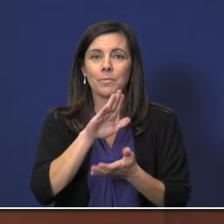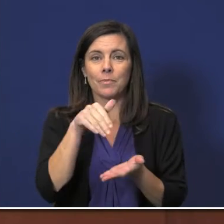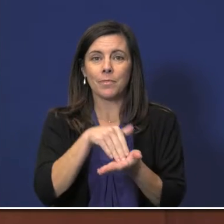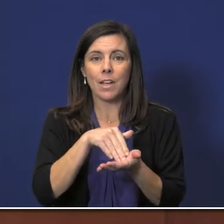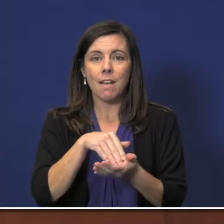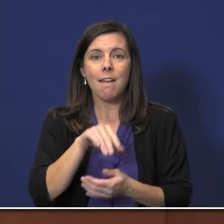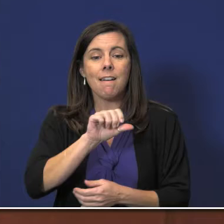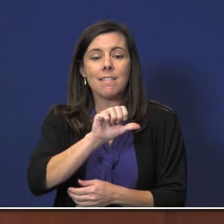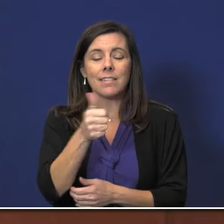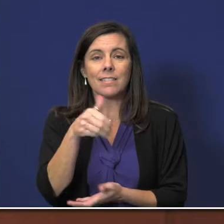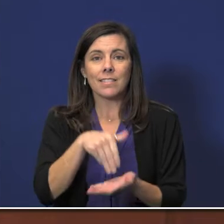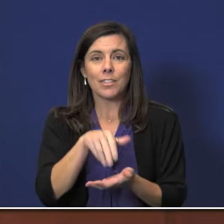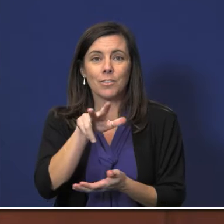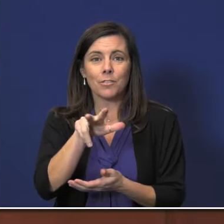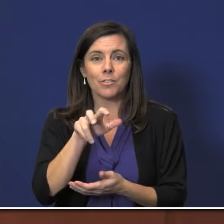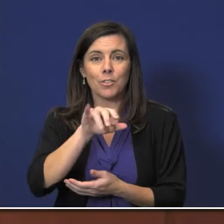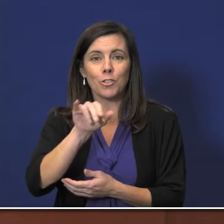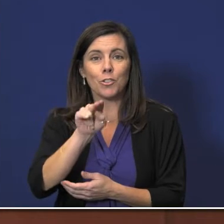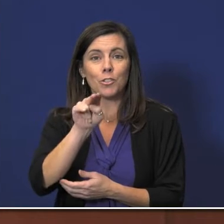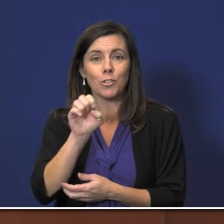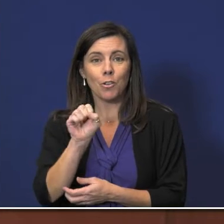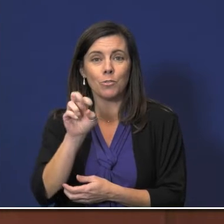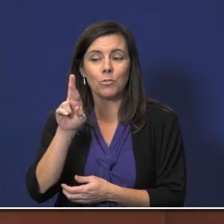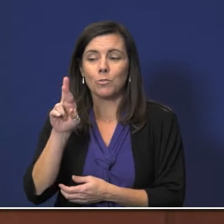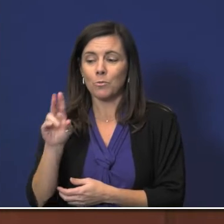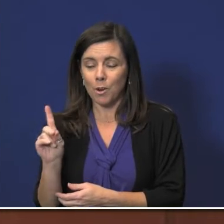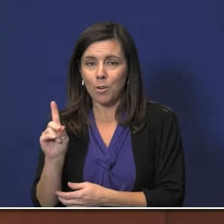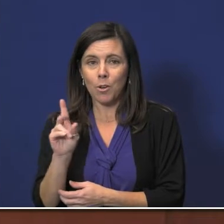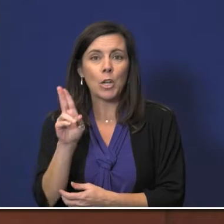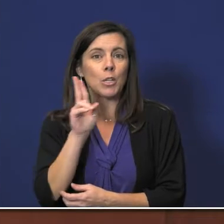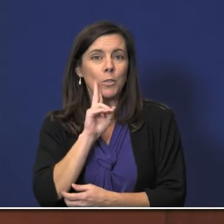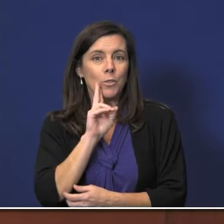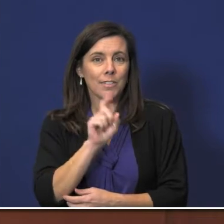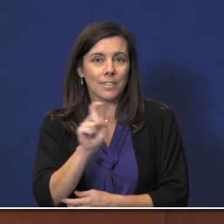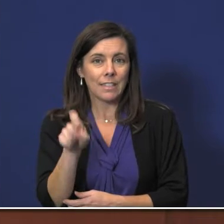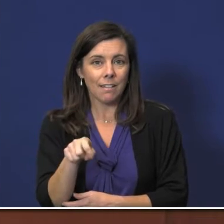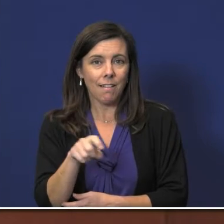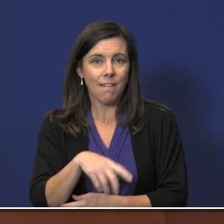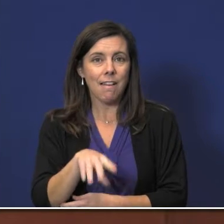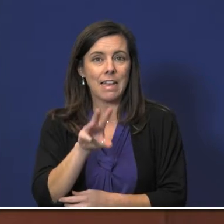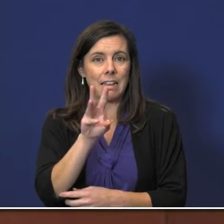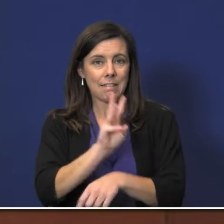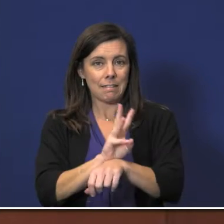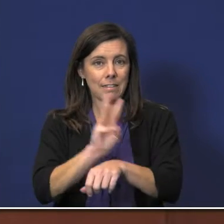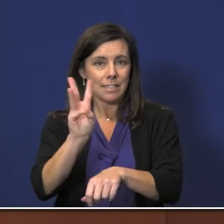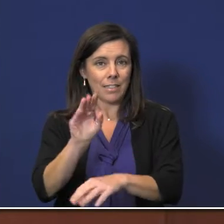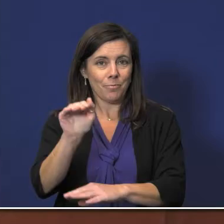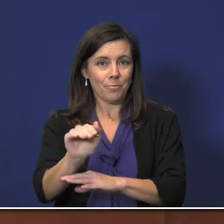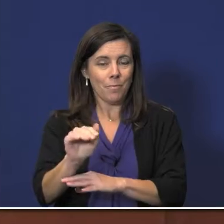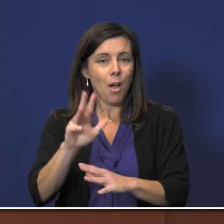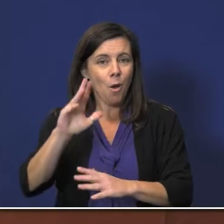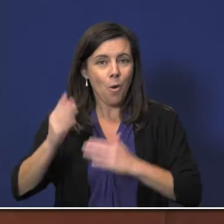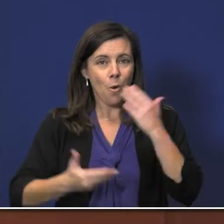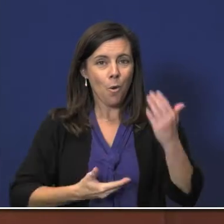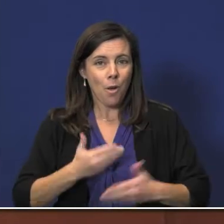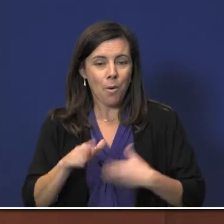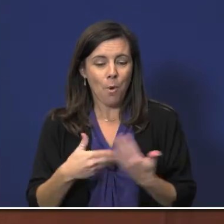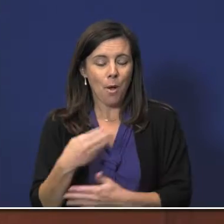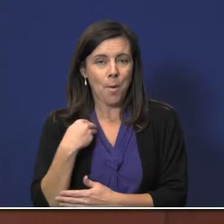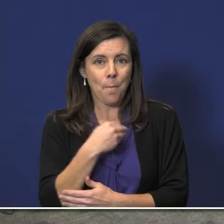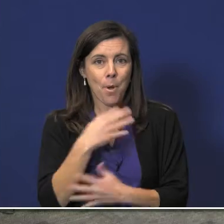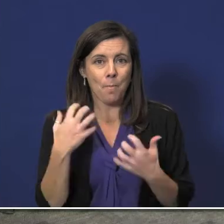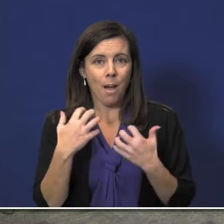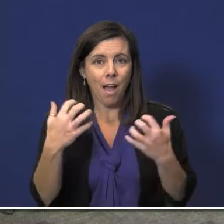at 10,300 Jones Road, Houston, Texas, at 6 p.m. I want to welcome the members of our audience